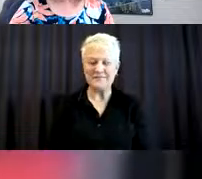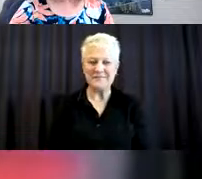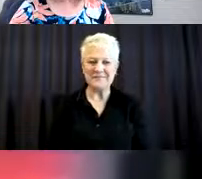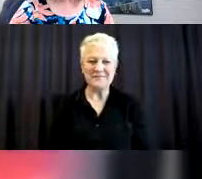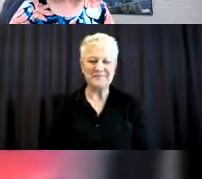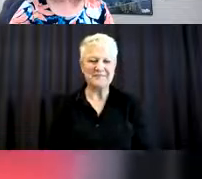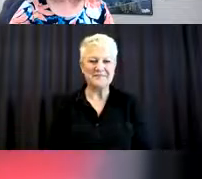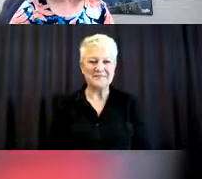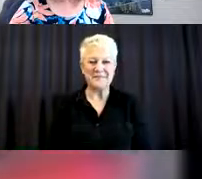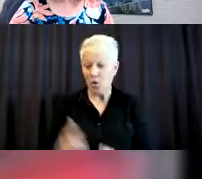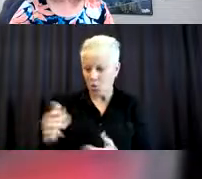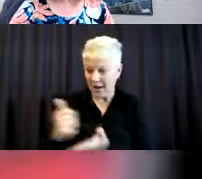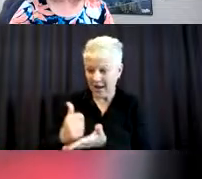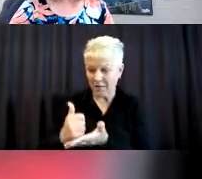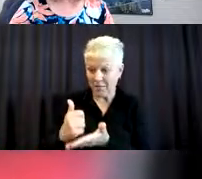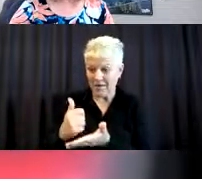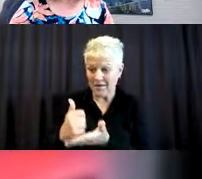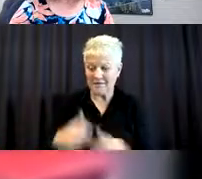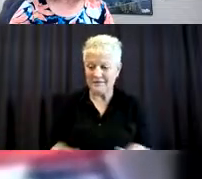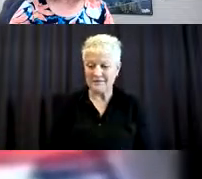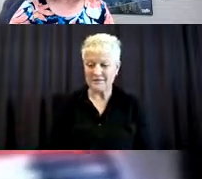Do you want to help?